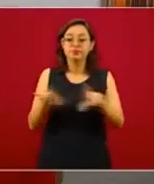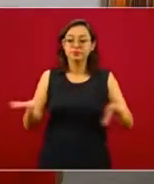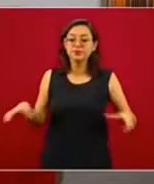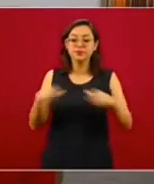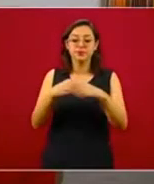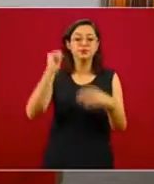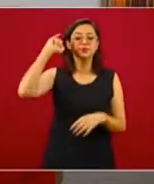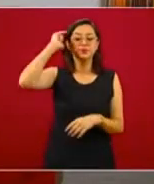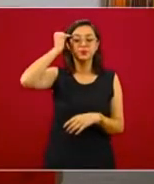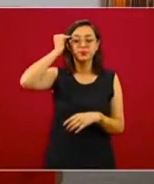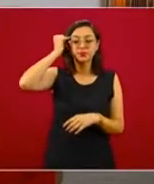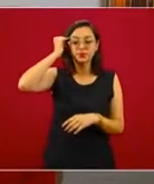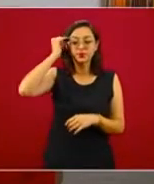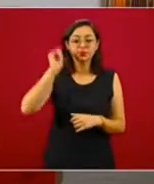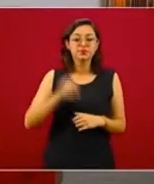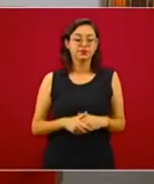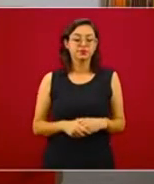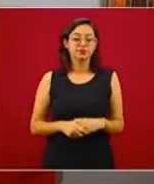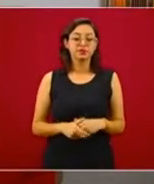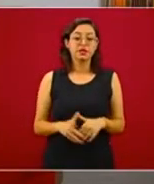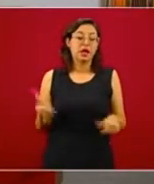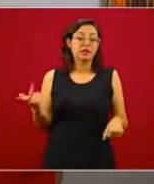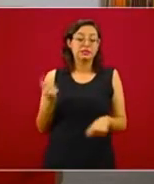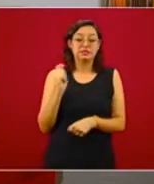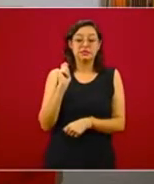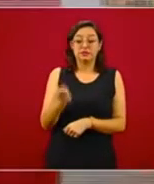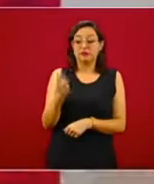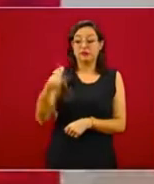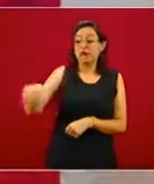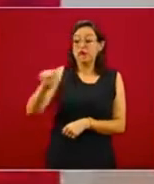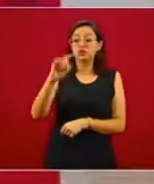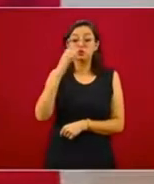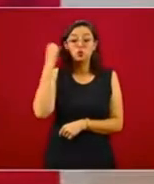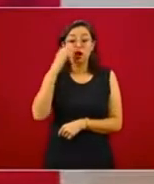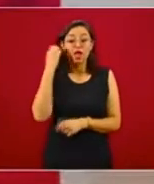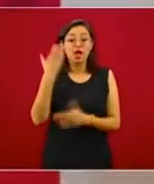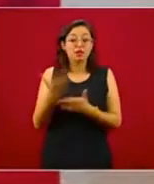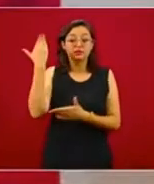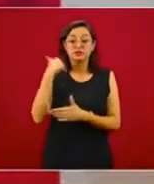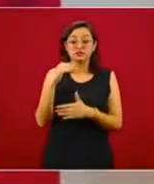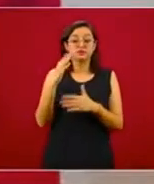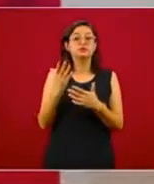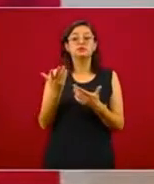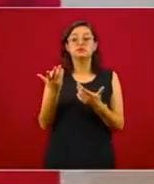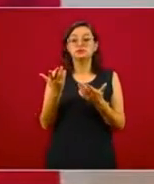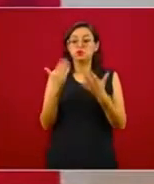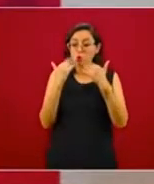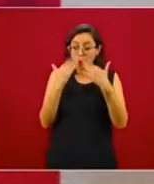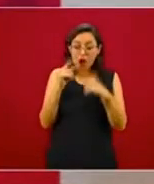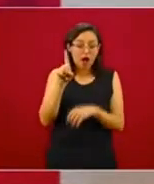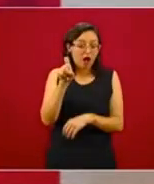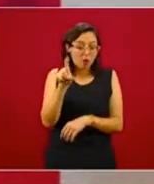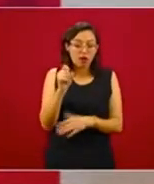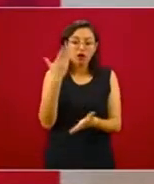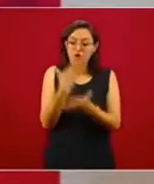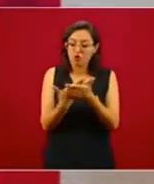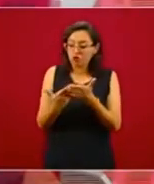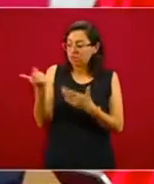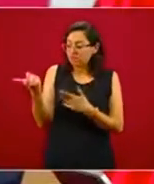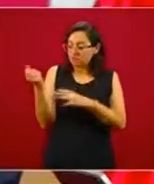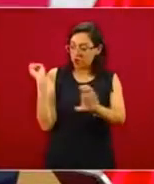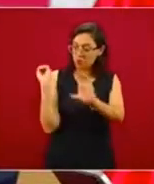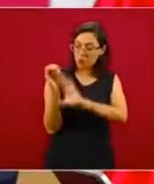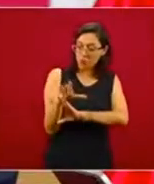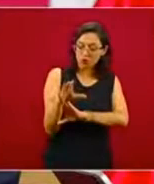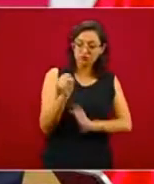and also indigenous communities. So a great deal of these schools that did have no water at